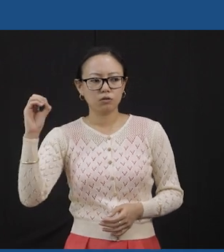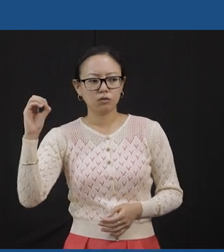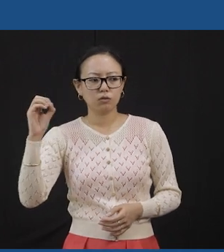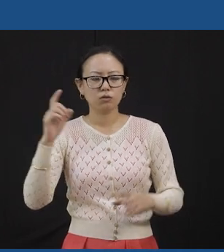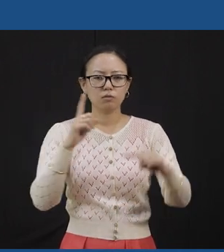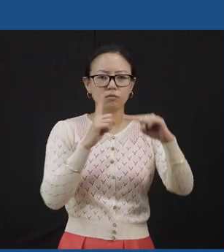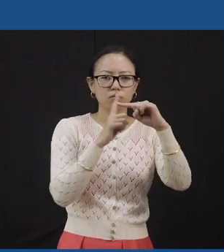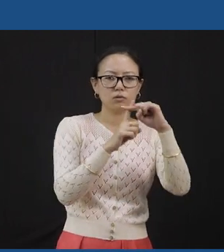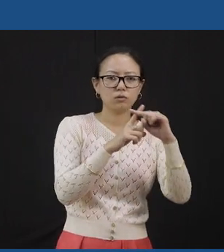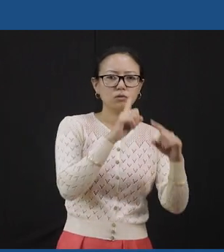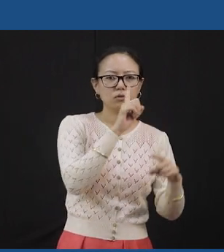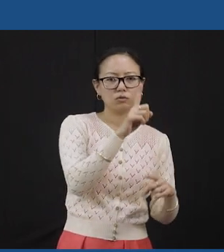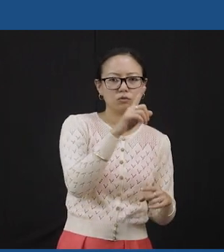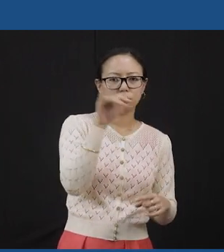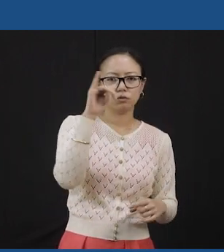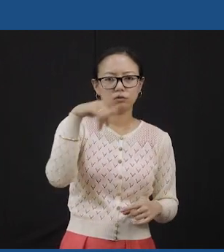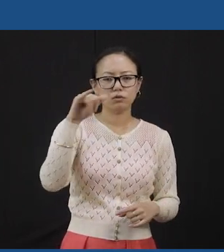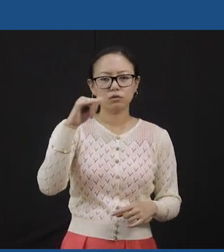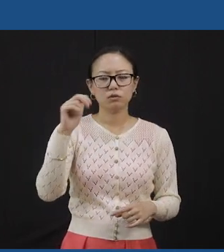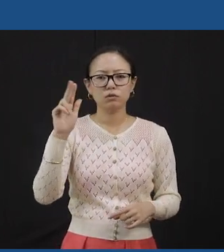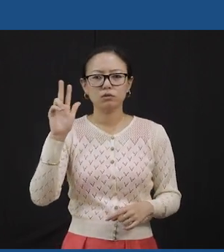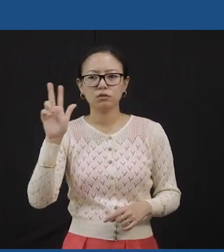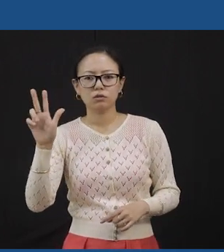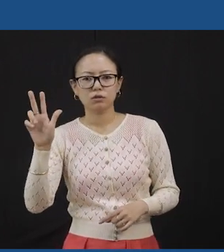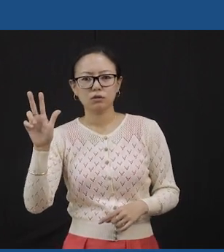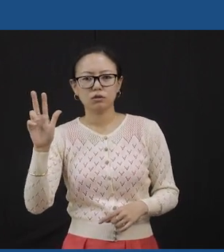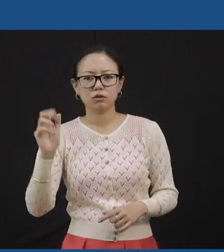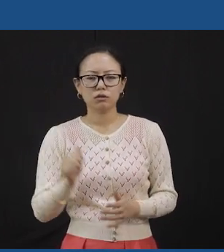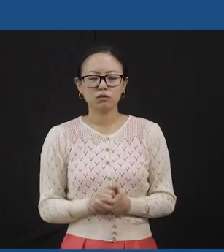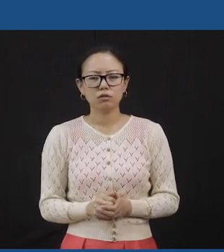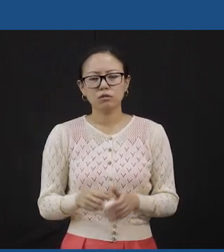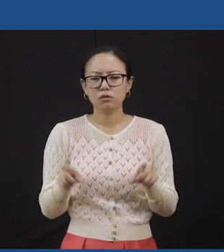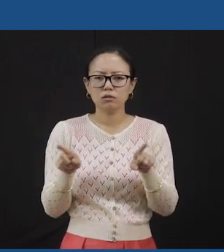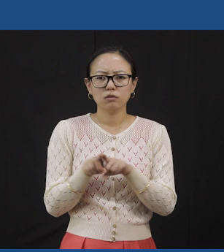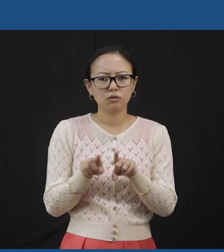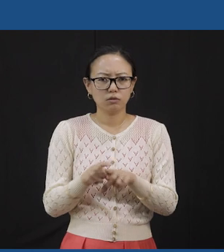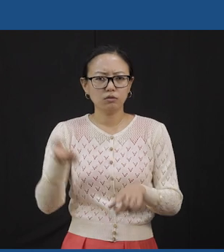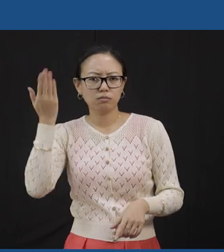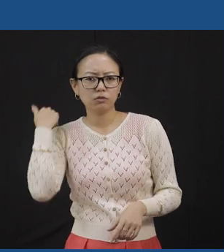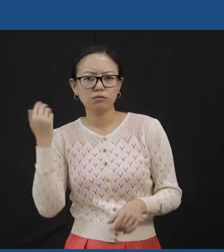168. So just like which we have been done, 0 plus